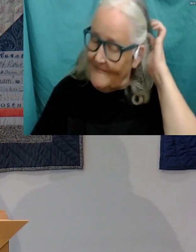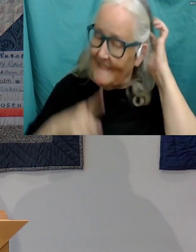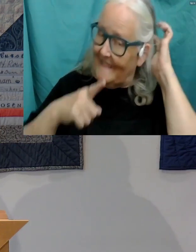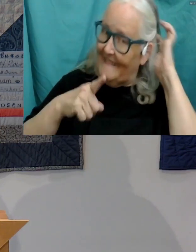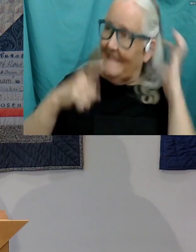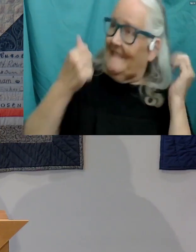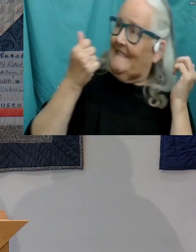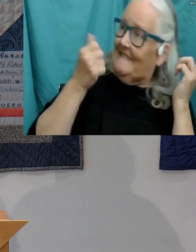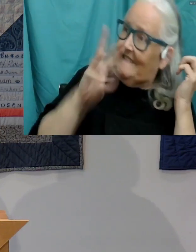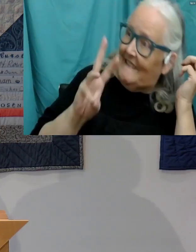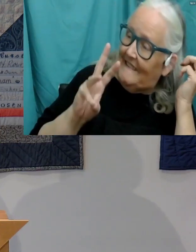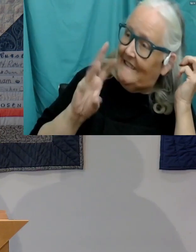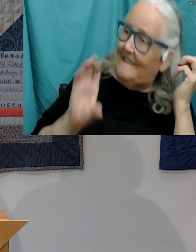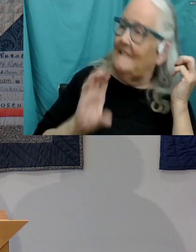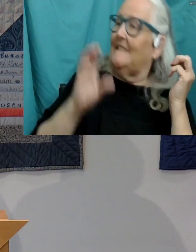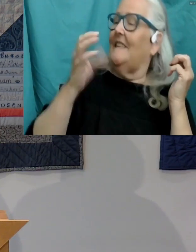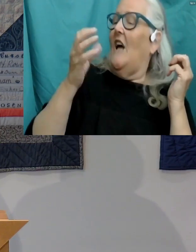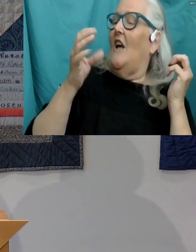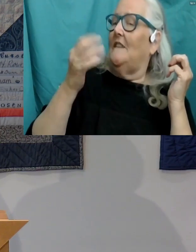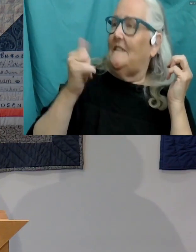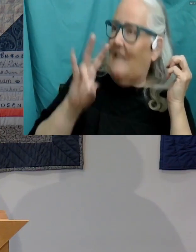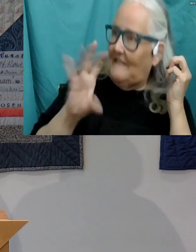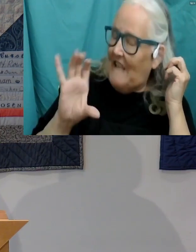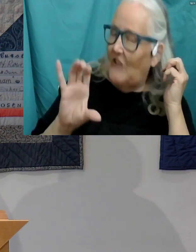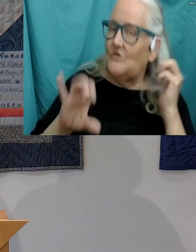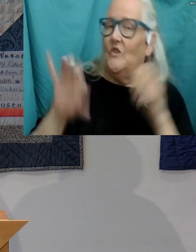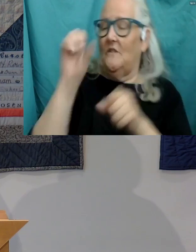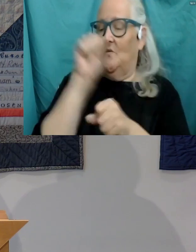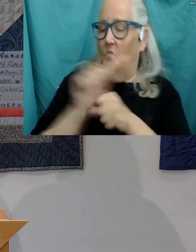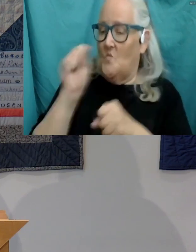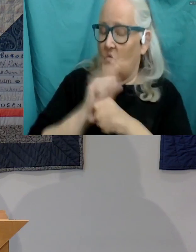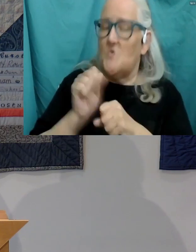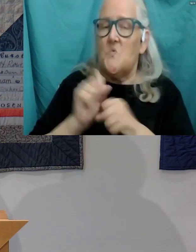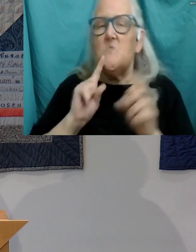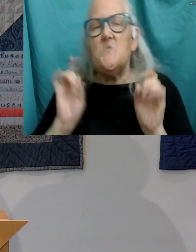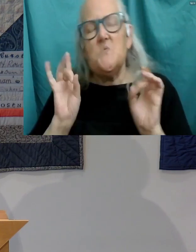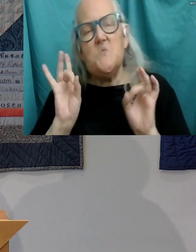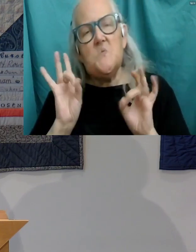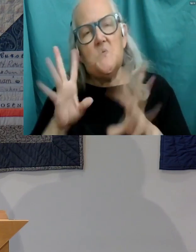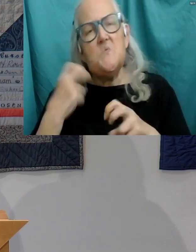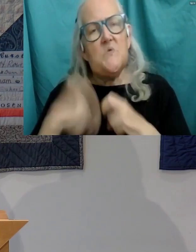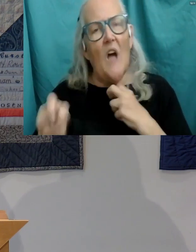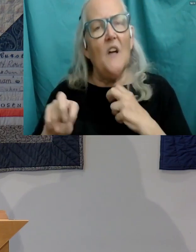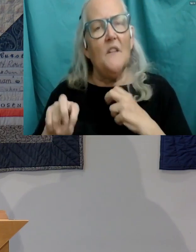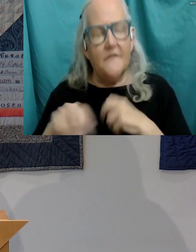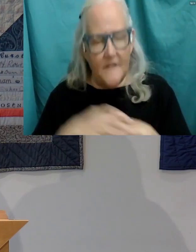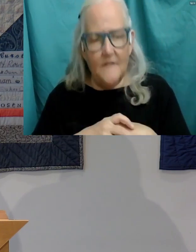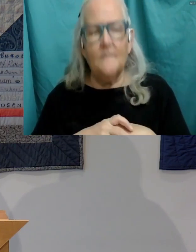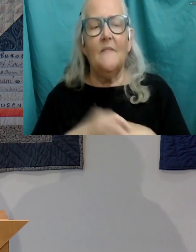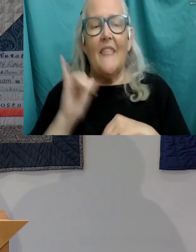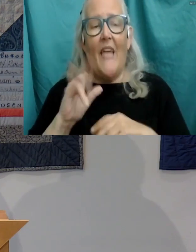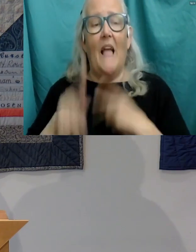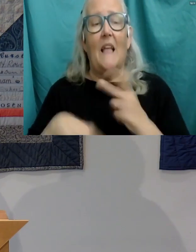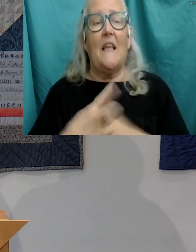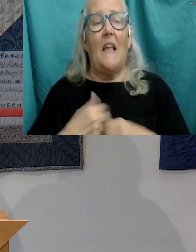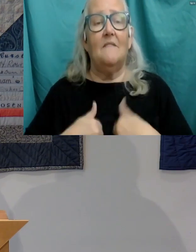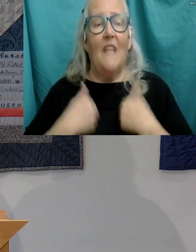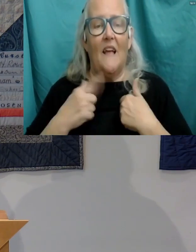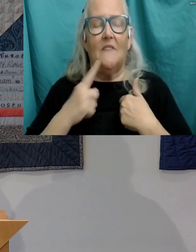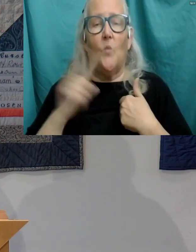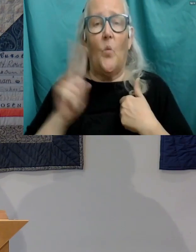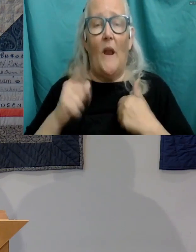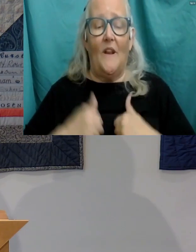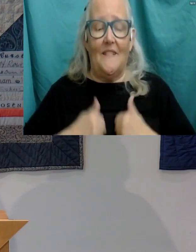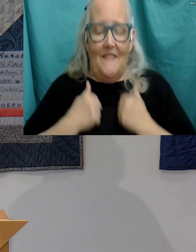was horrific. It was a life of, as Marcus Rediker points out, cramped quarters, poor victuals,